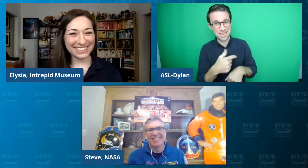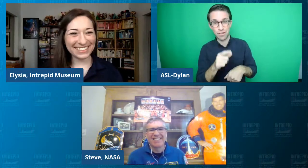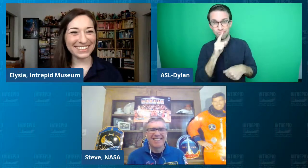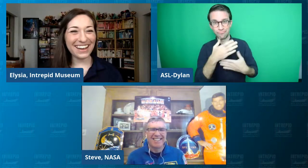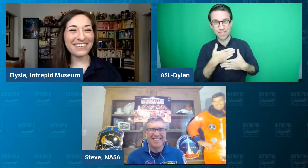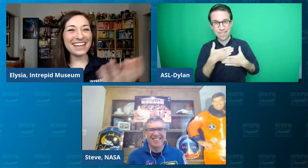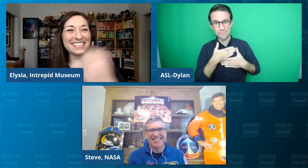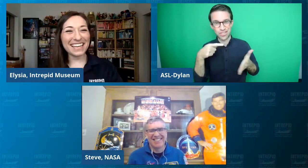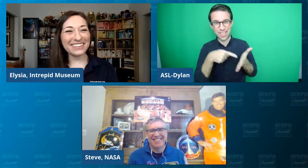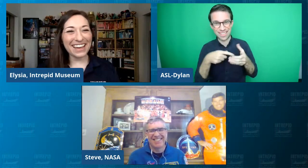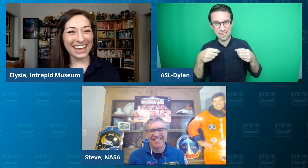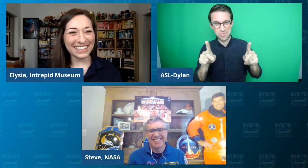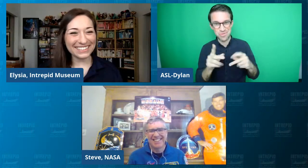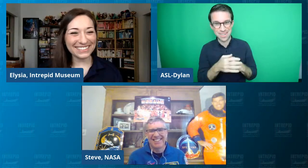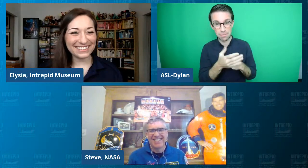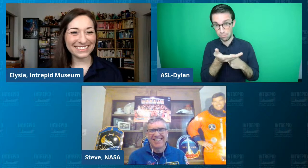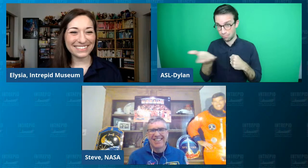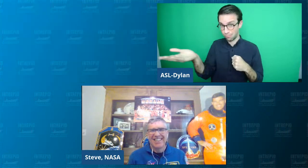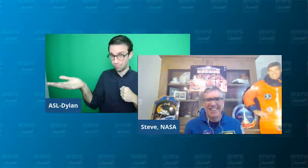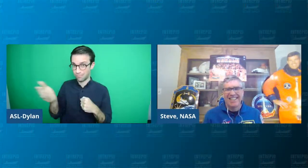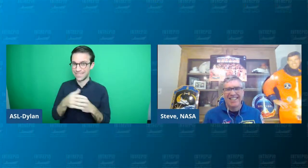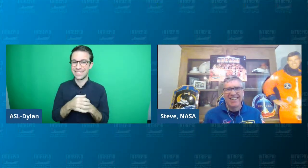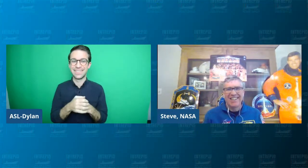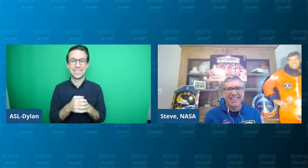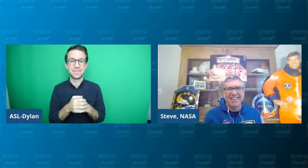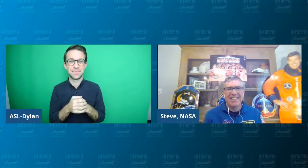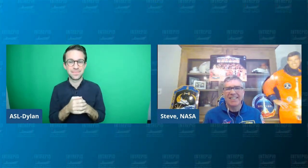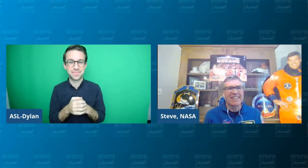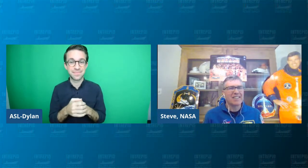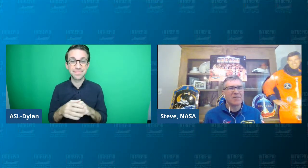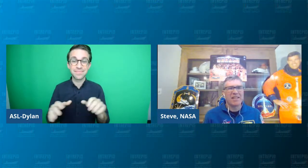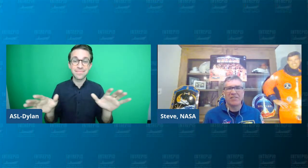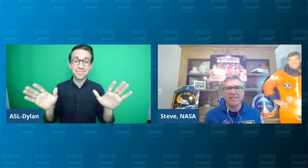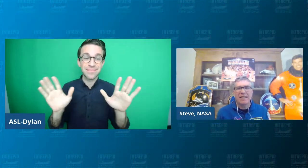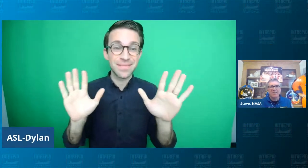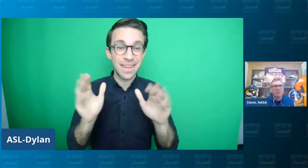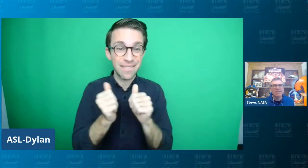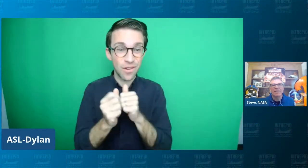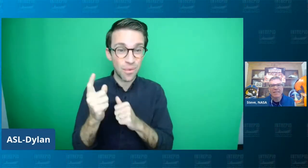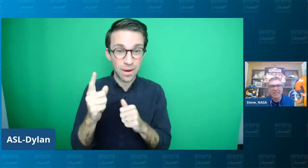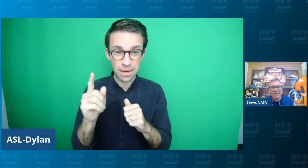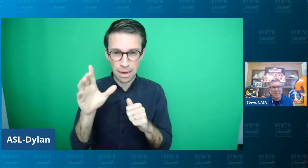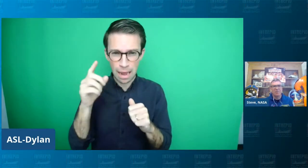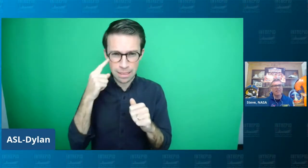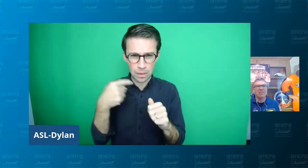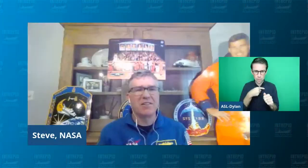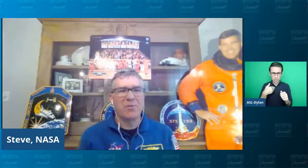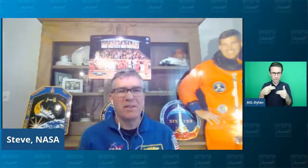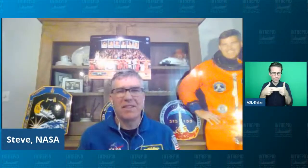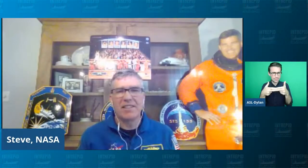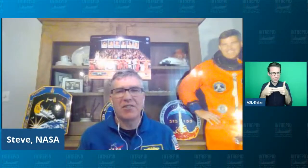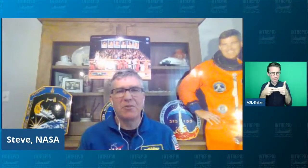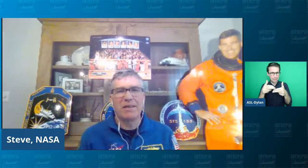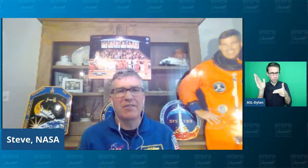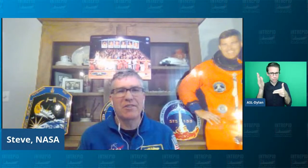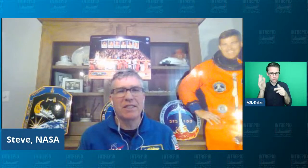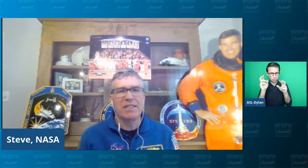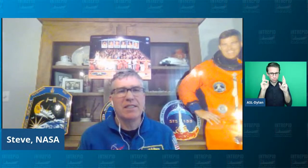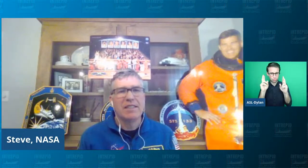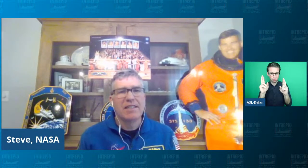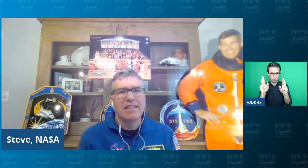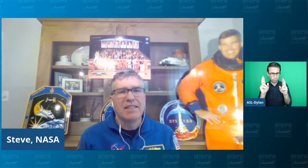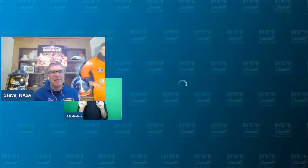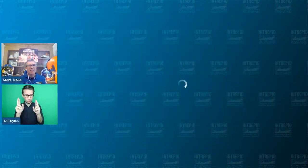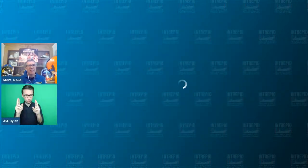appreciate this. All right, take it away. All right, I guess we have a slide presentation someplace, going to hopefully take over my